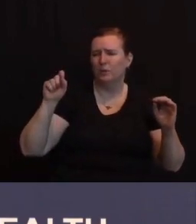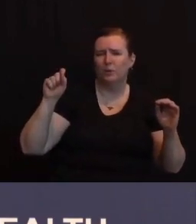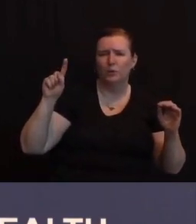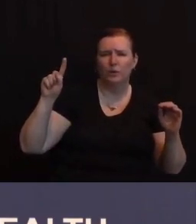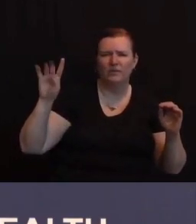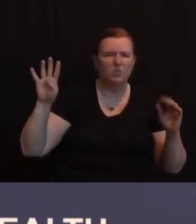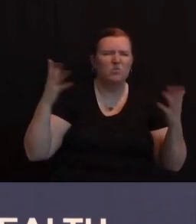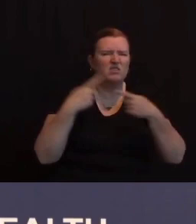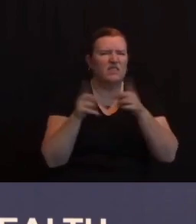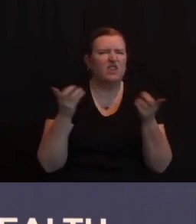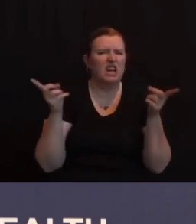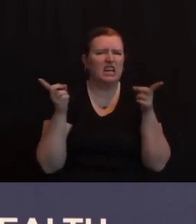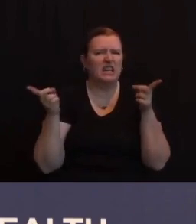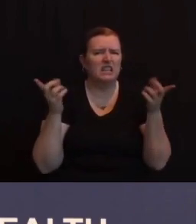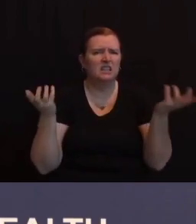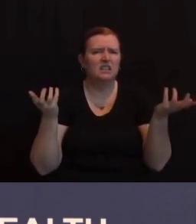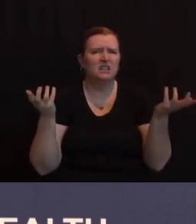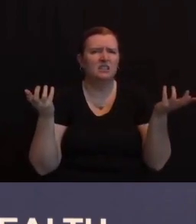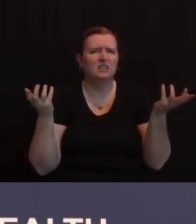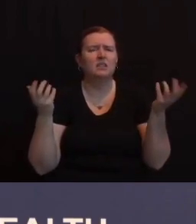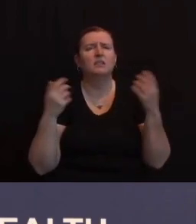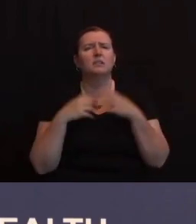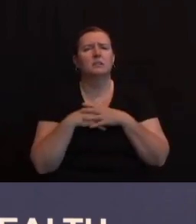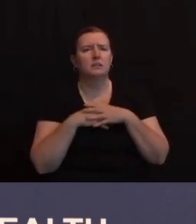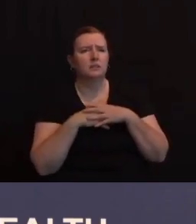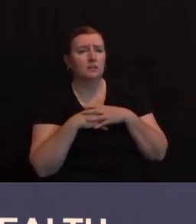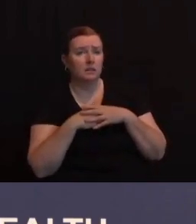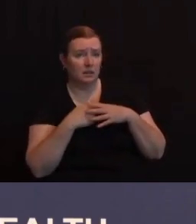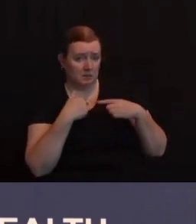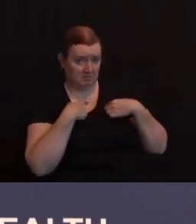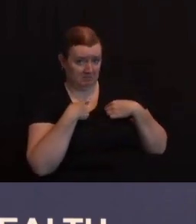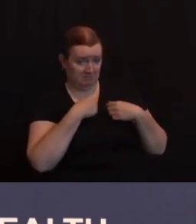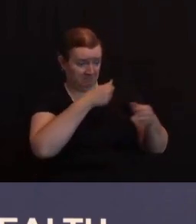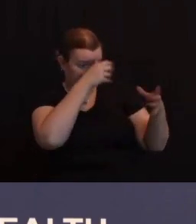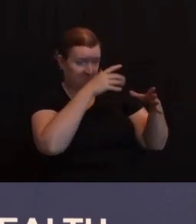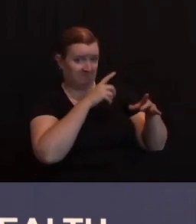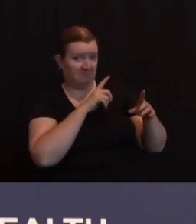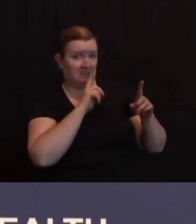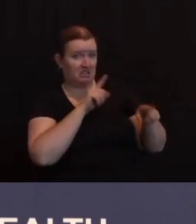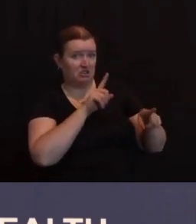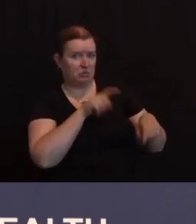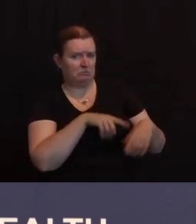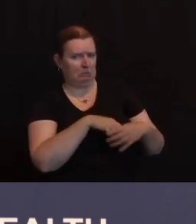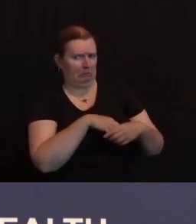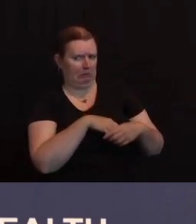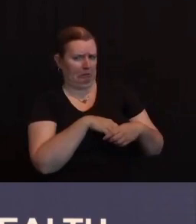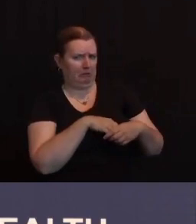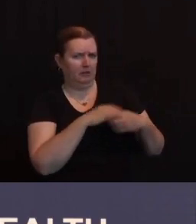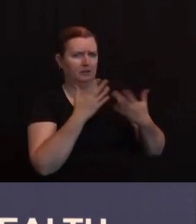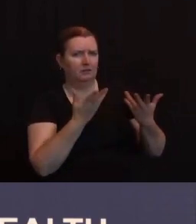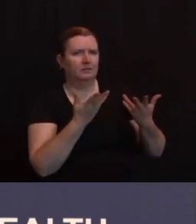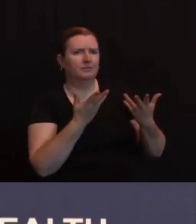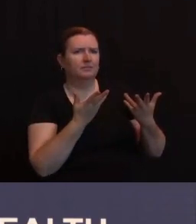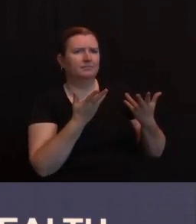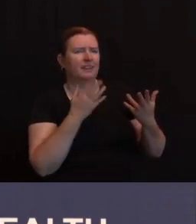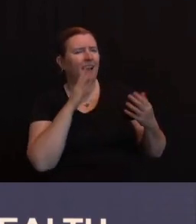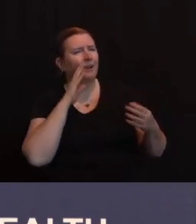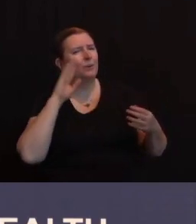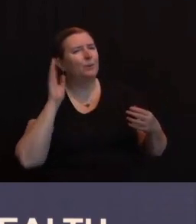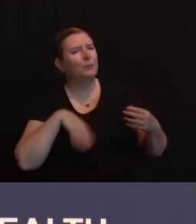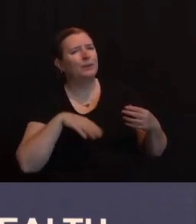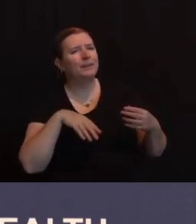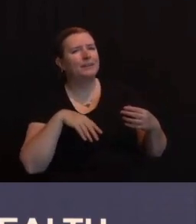say this, I am not the most qualified person to answer that question, but there is some logarithmic element to this, so